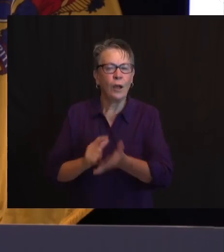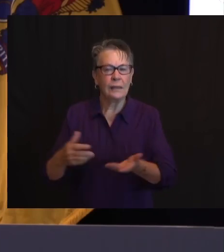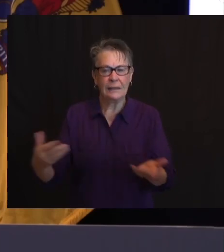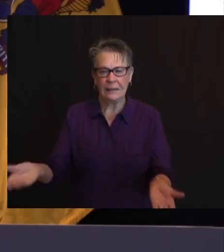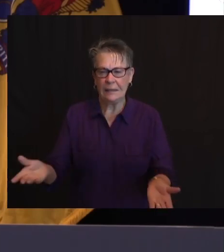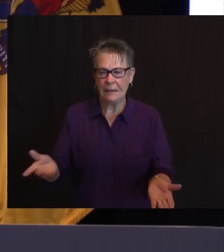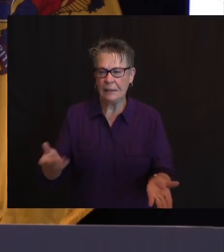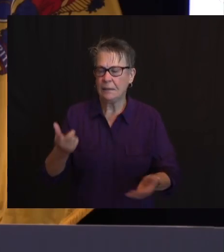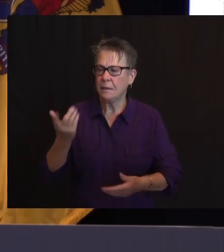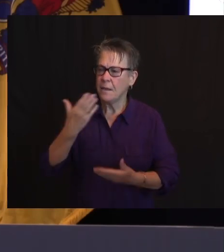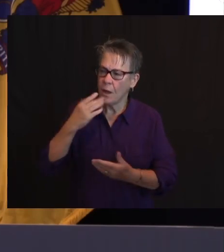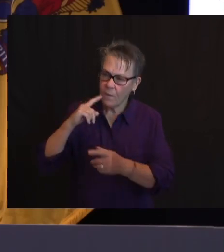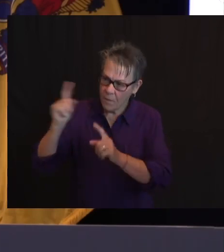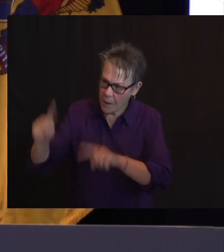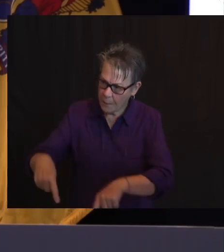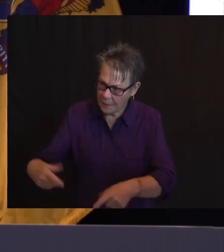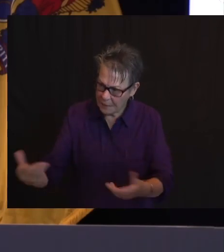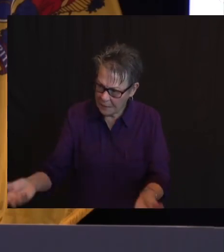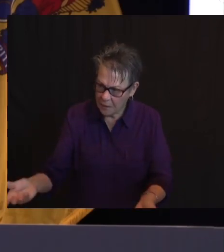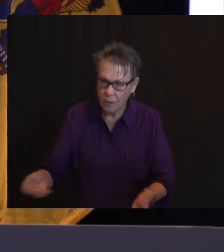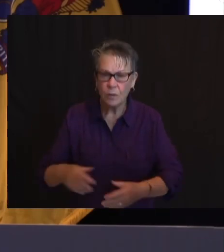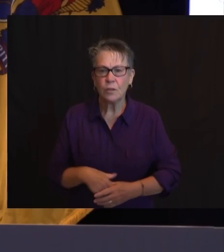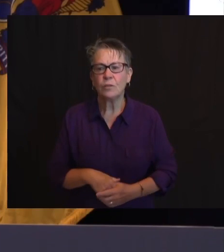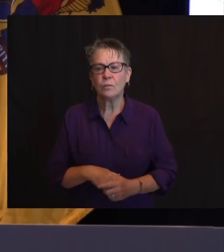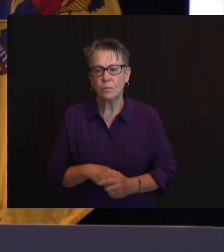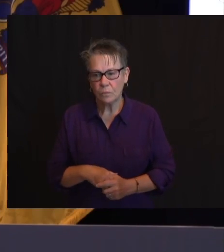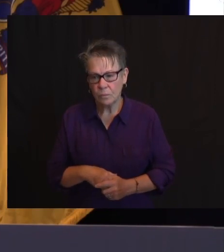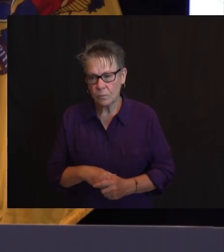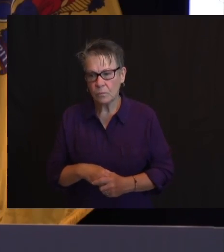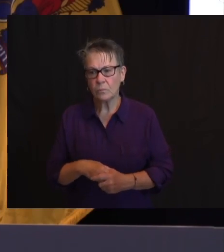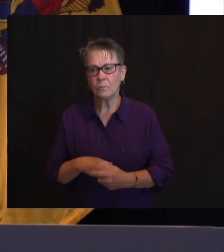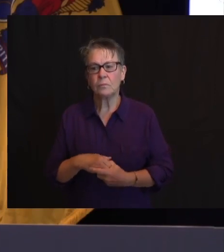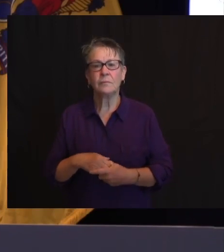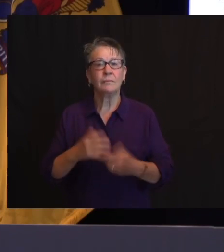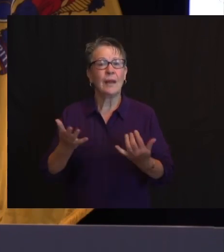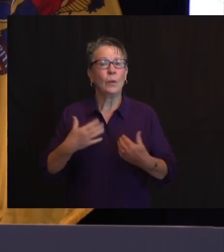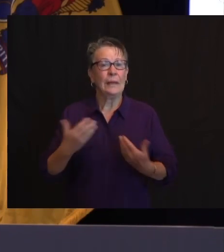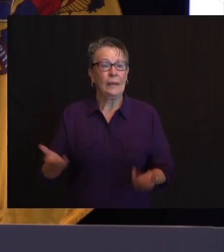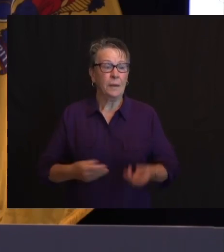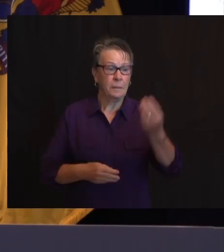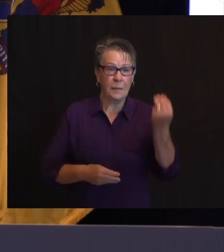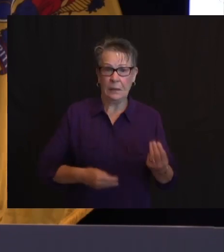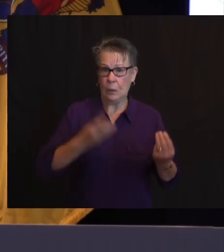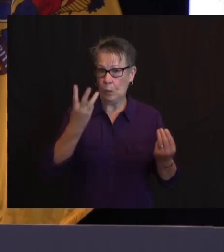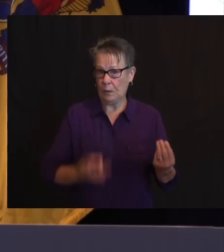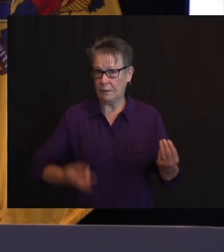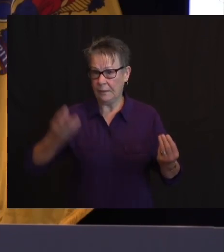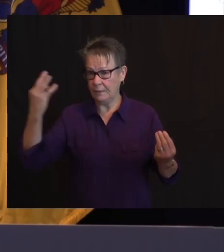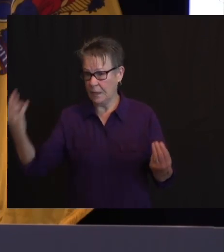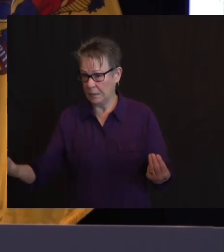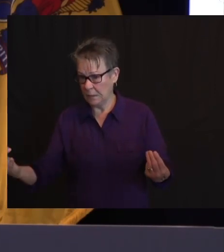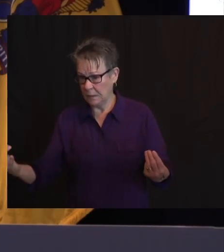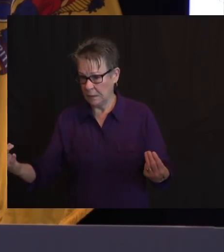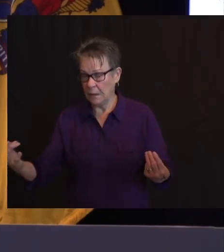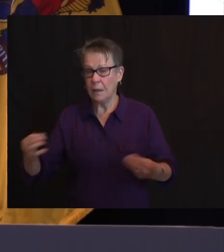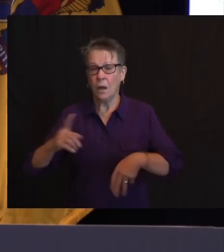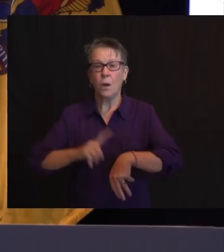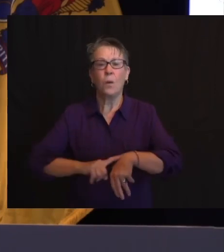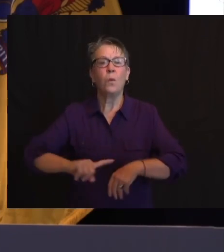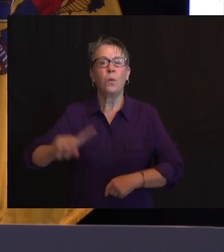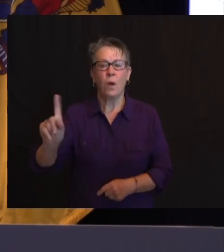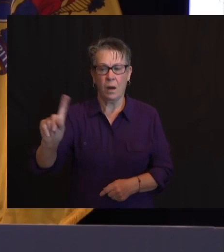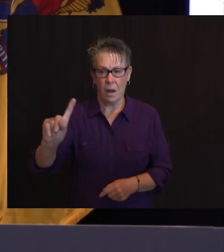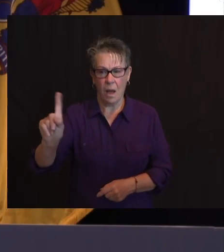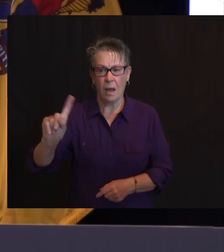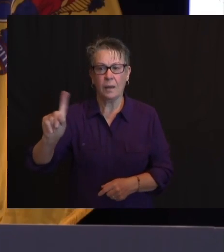Dan tells me otherwise. We'll be here Monday, Wednesday, Friday at 1 o'clock each day, unless you hear otherwise. Virtual tomorrow